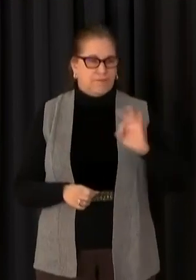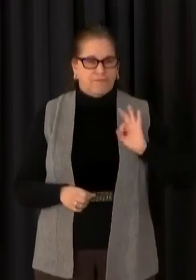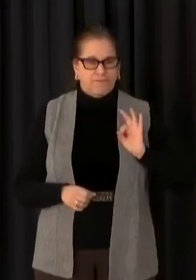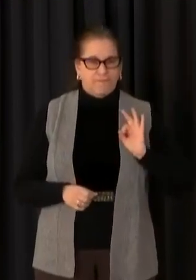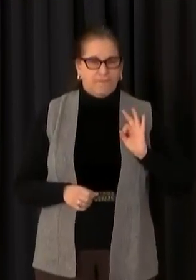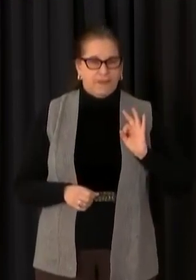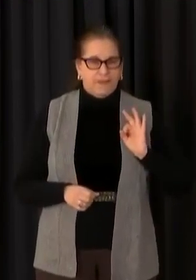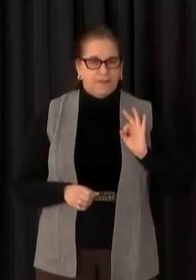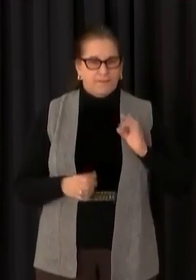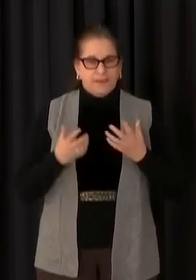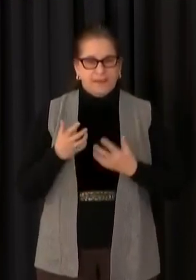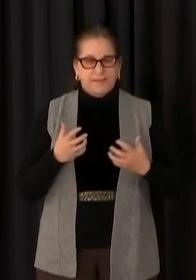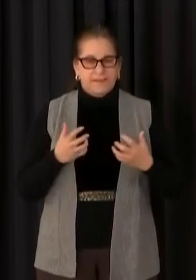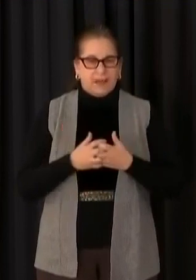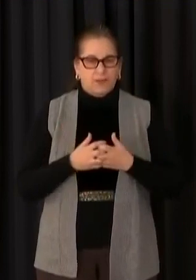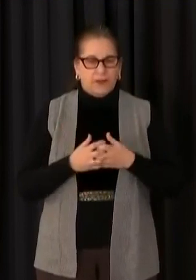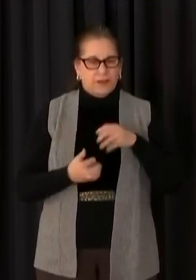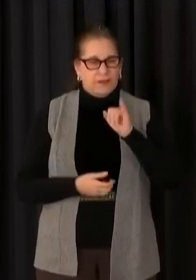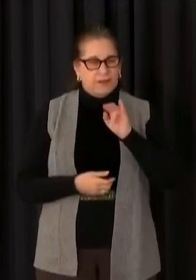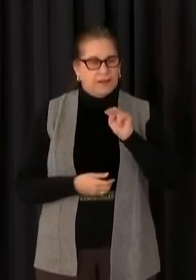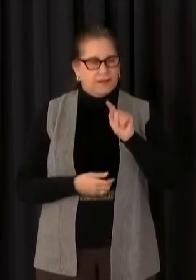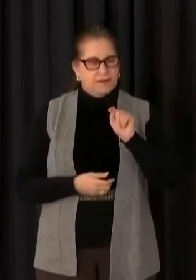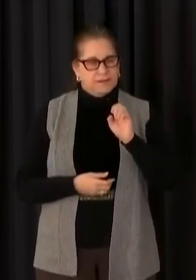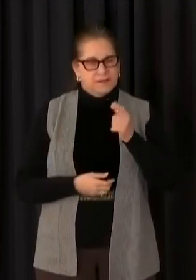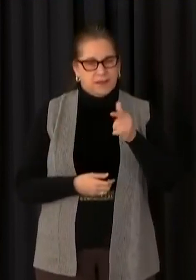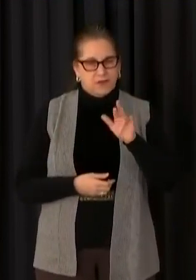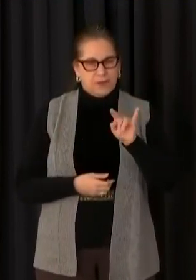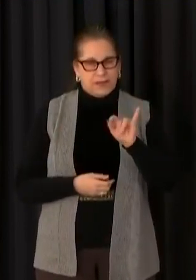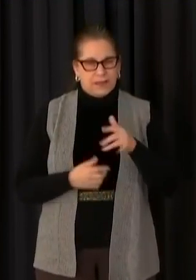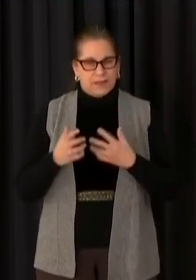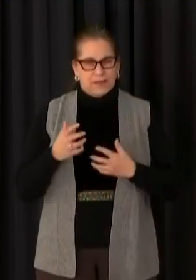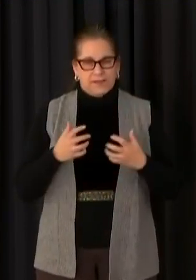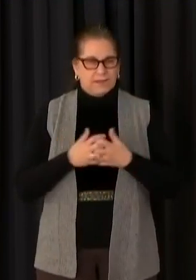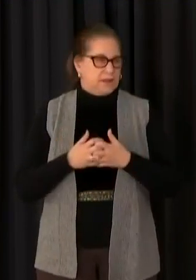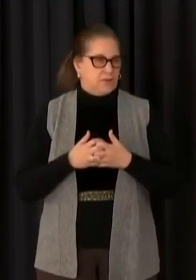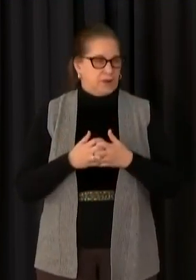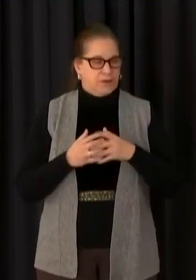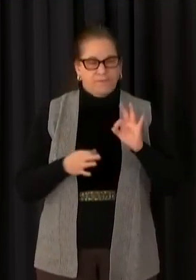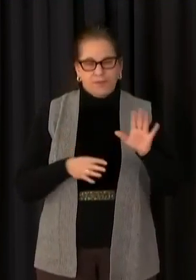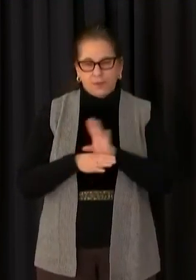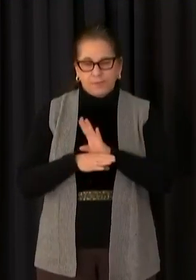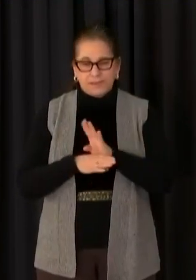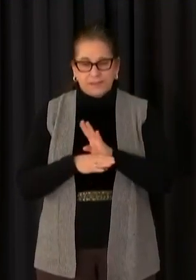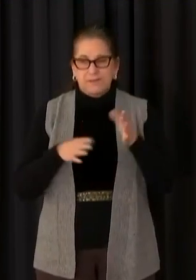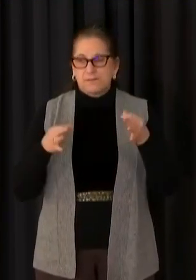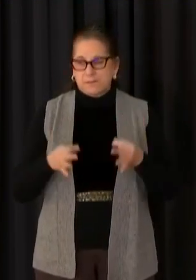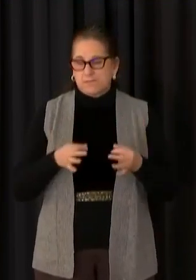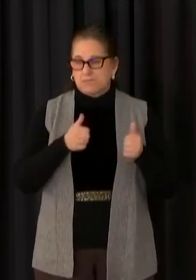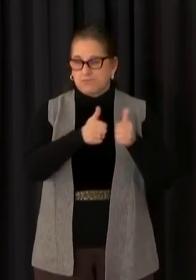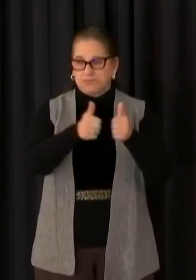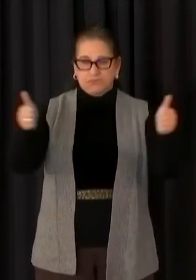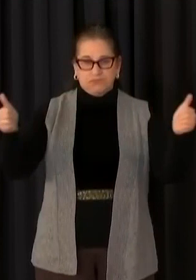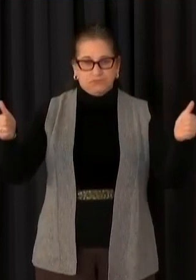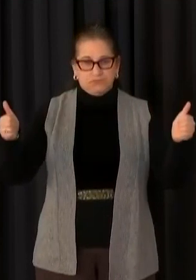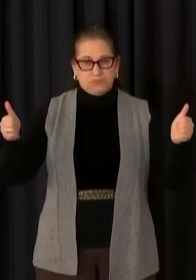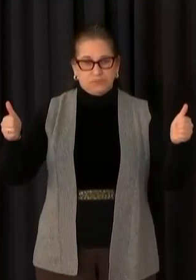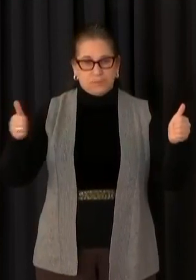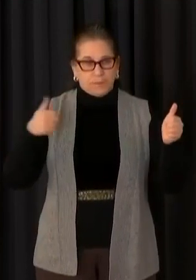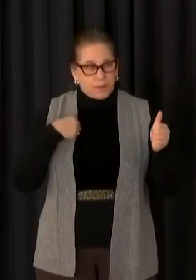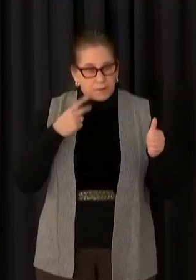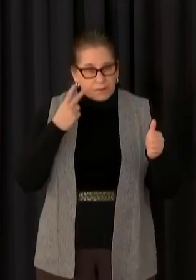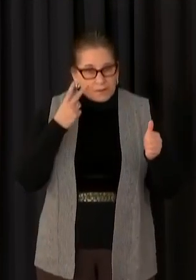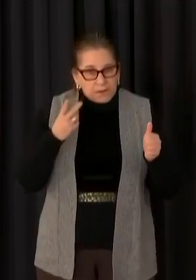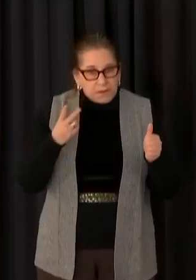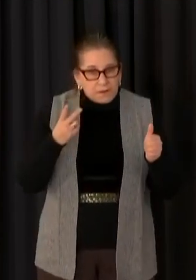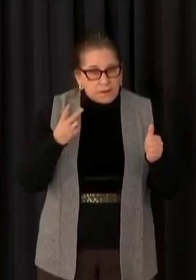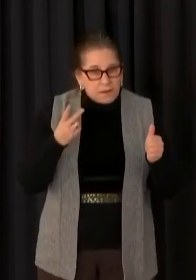business operation. I think you'll see some hotels do that. I think before I came in, I saw a notice from Airbnb